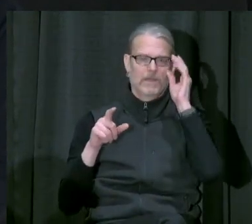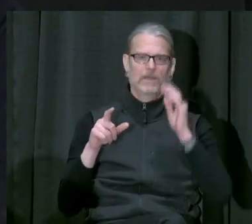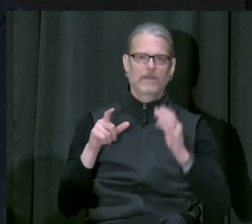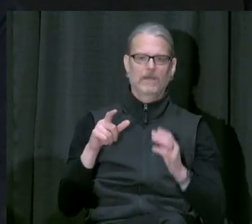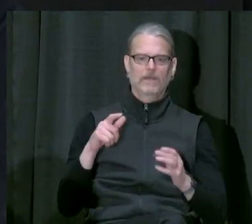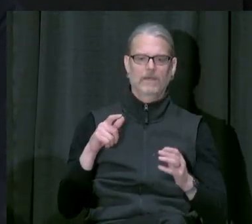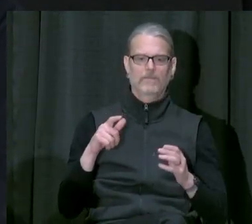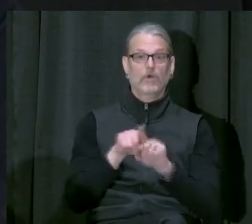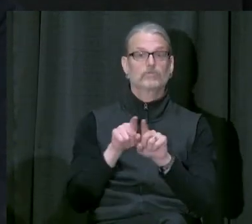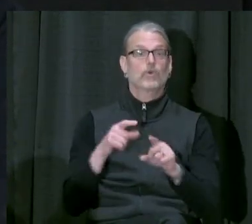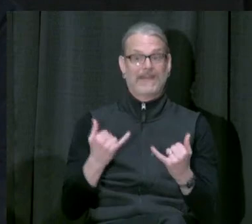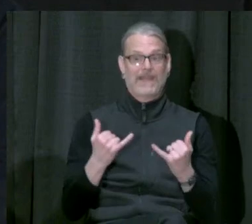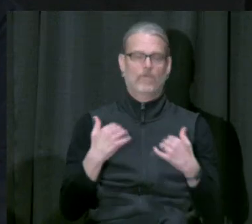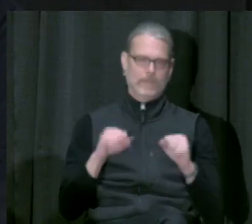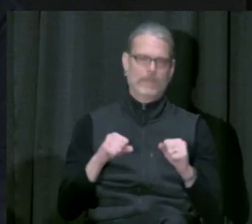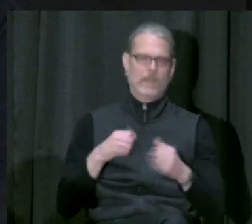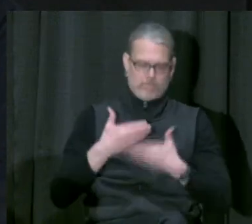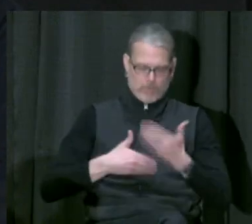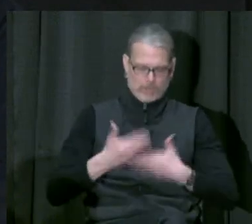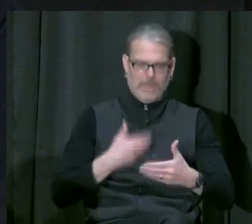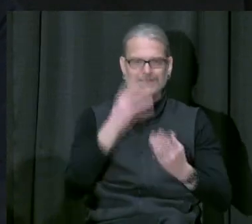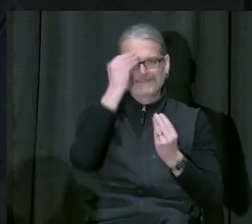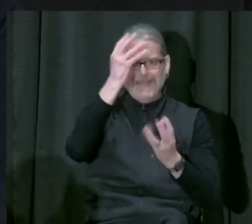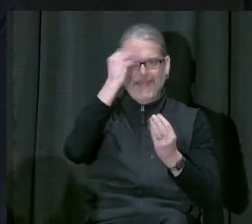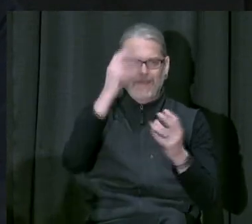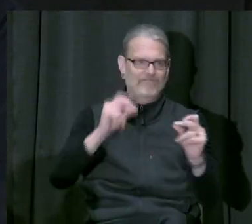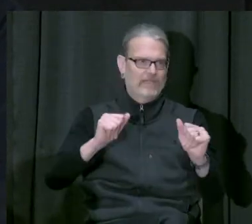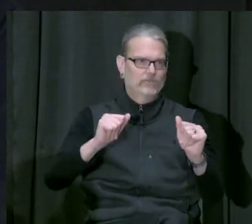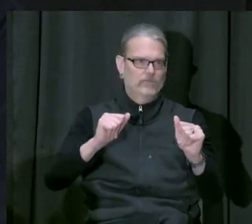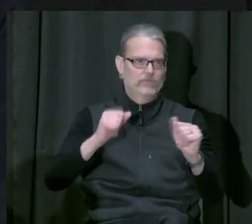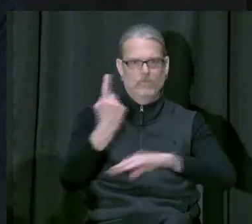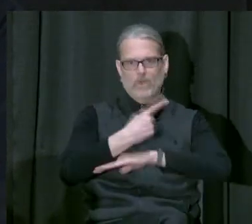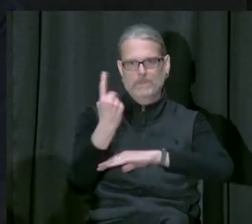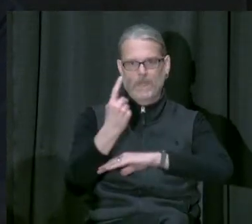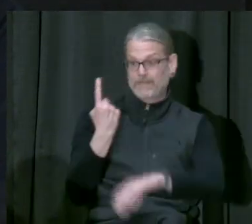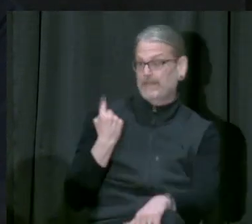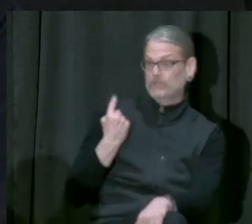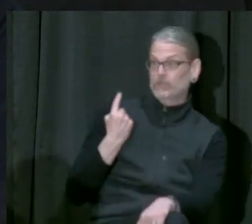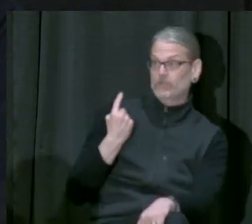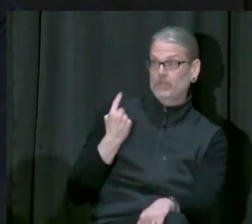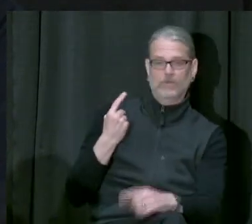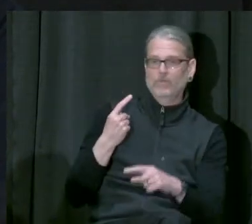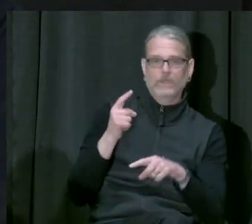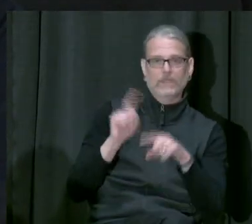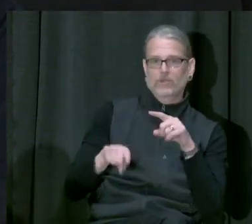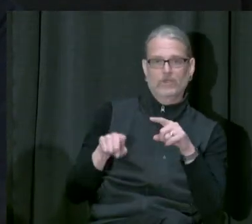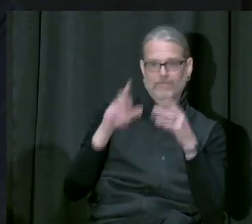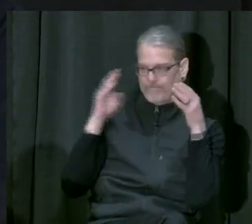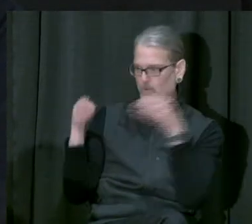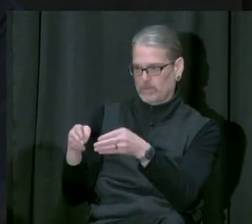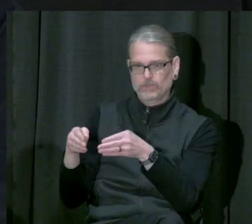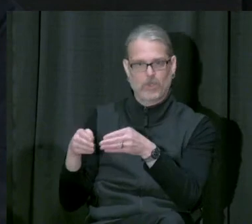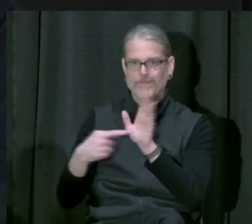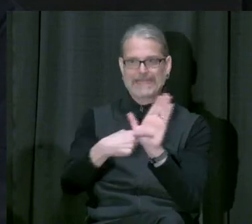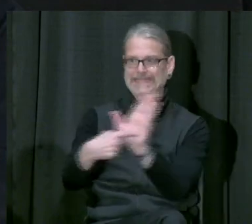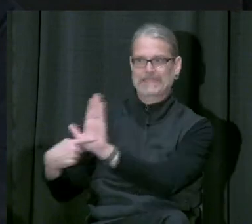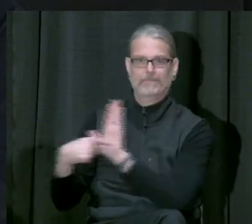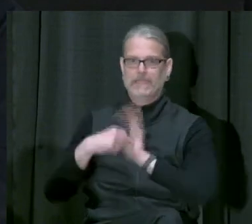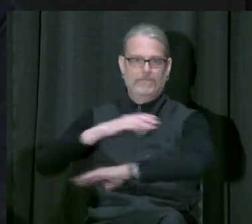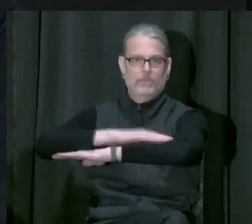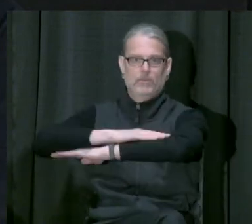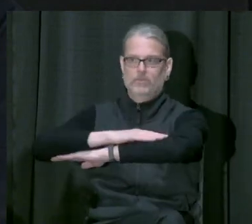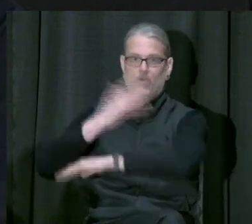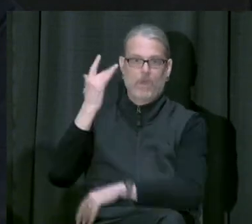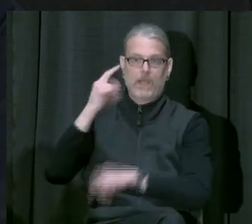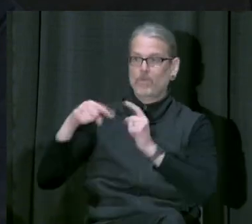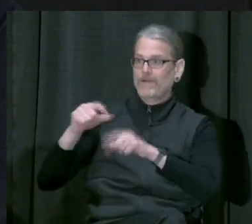process data quicker now within a day, we couldn't do the exhibits last year because by the time they were set up and